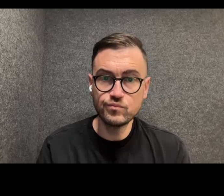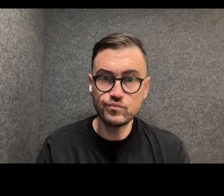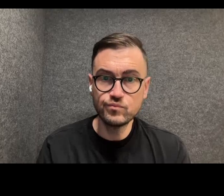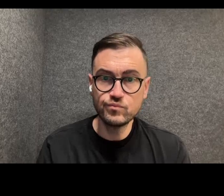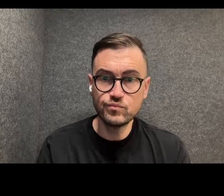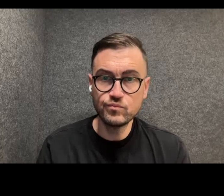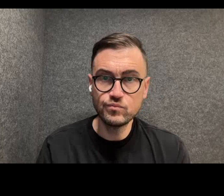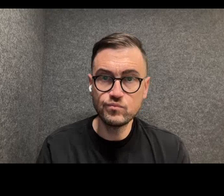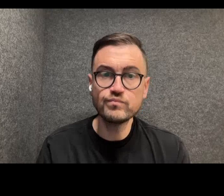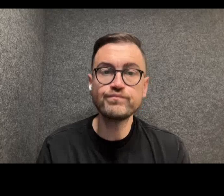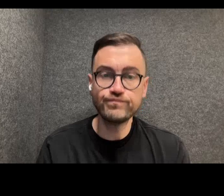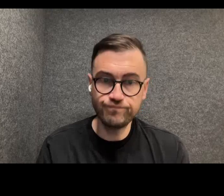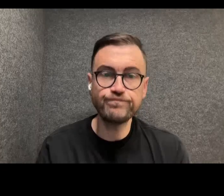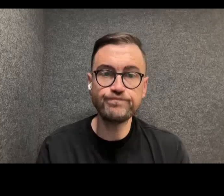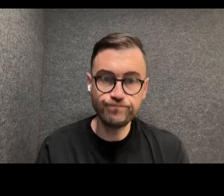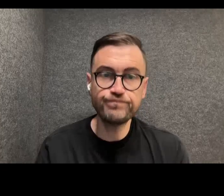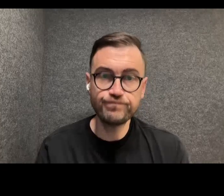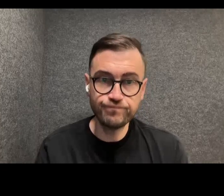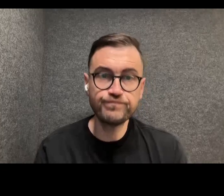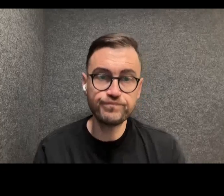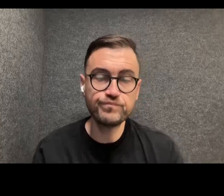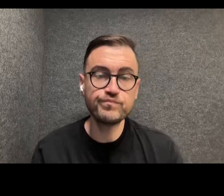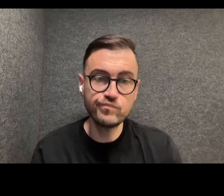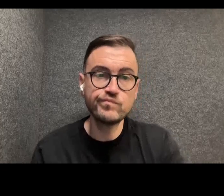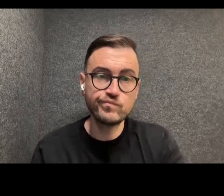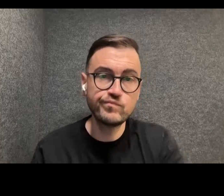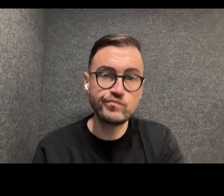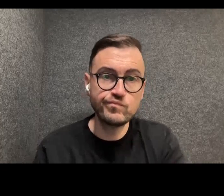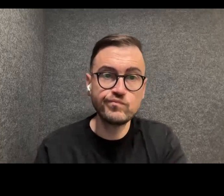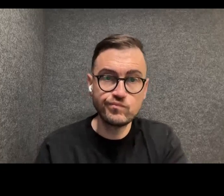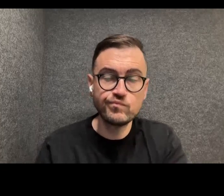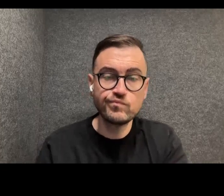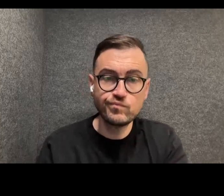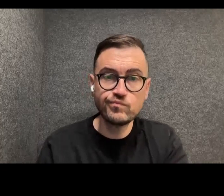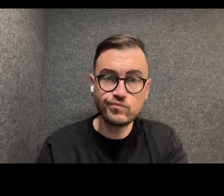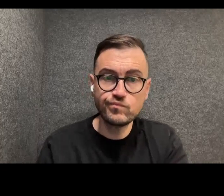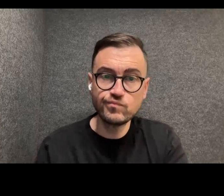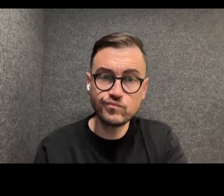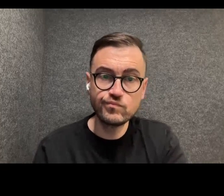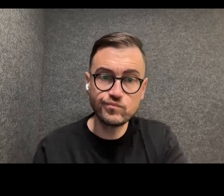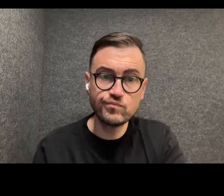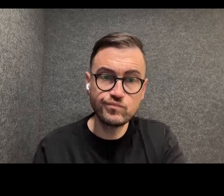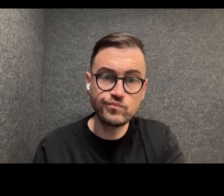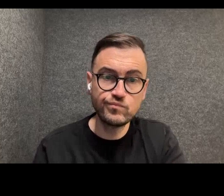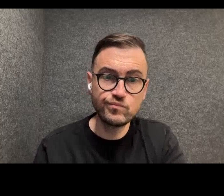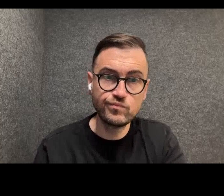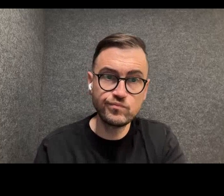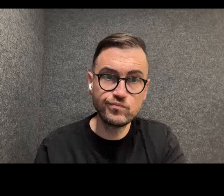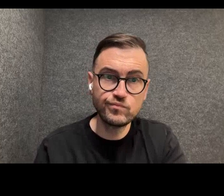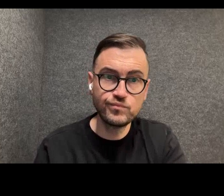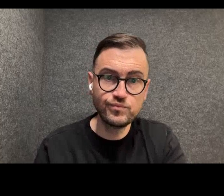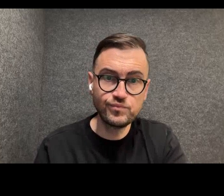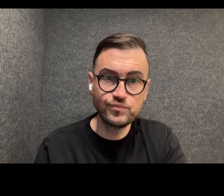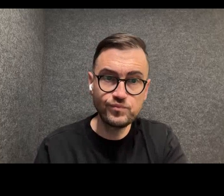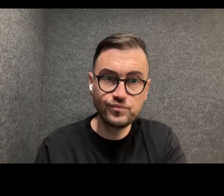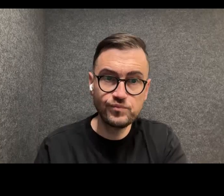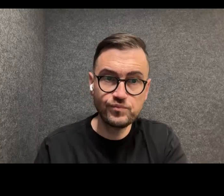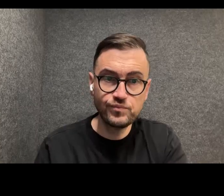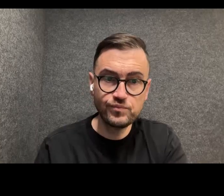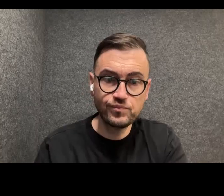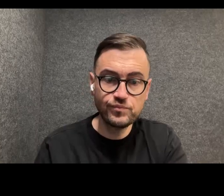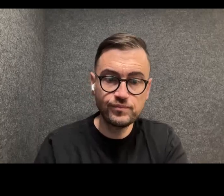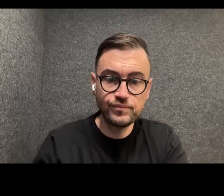these providers are receiving those funds. And so they're playing it safe as far as withholding that